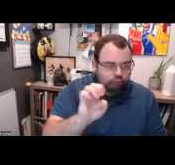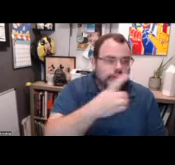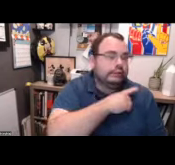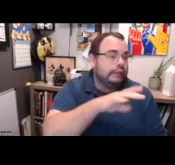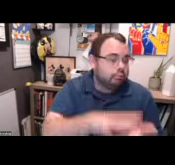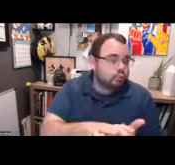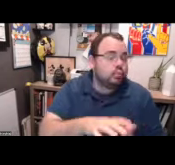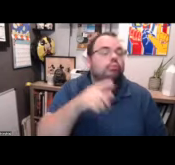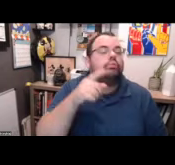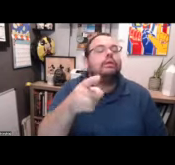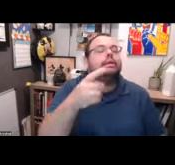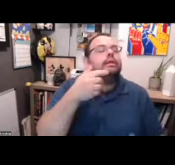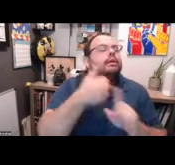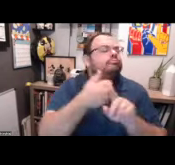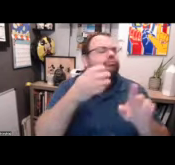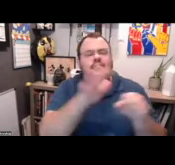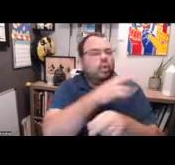Institute.